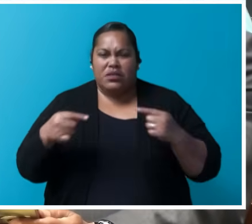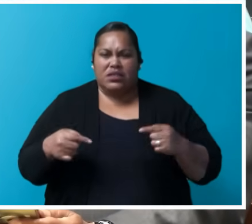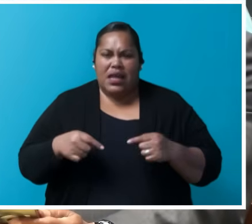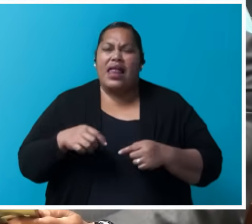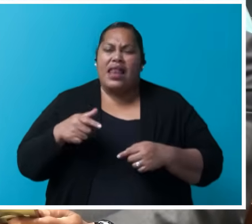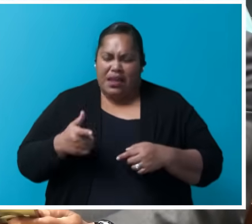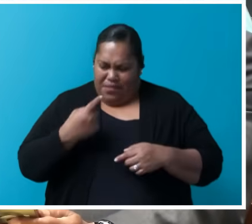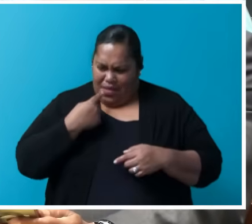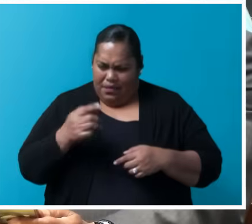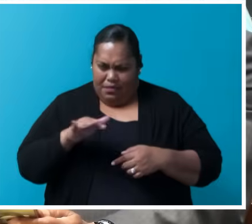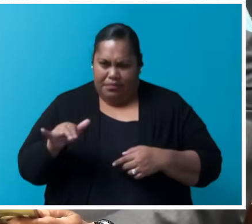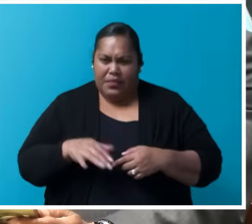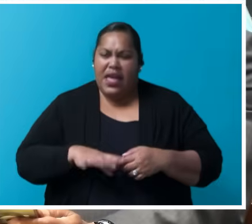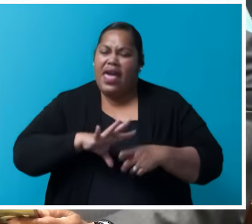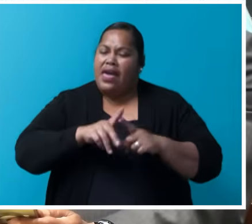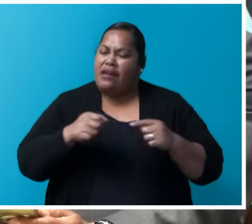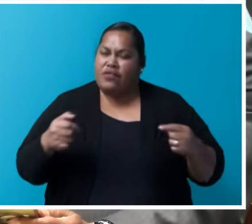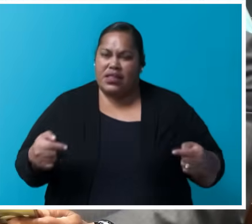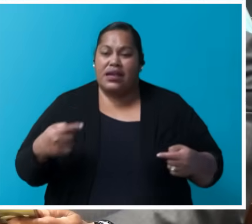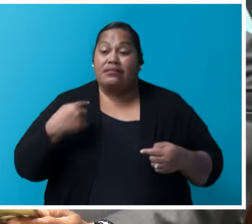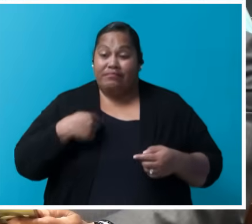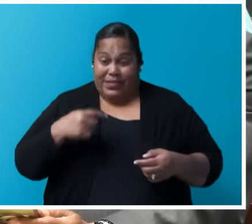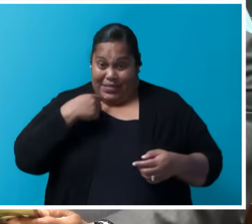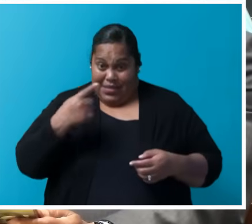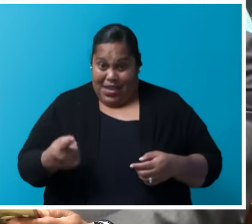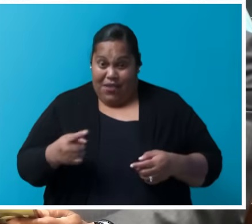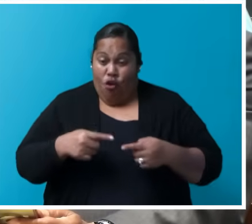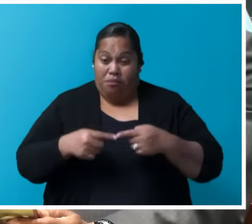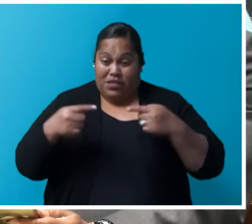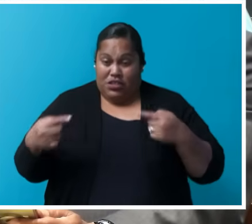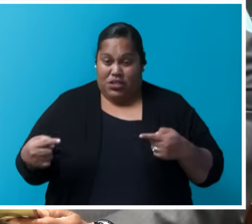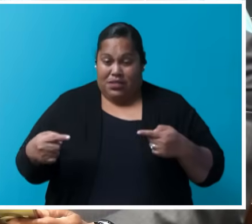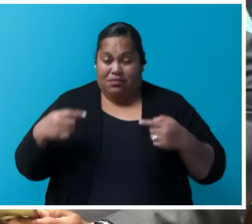this. Everything I said in opposition, Mr. Speaker said,